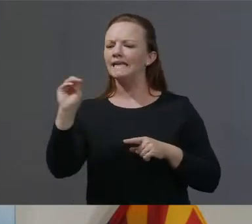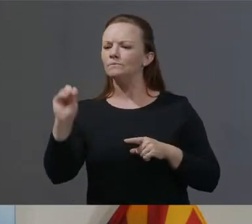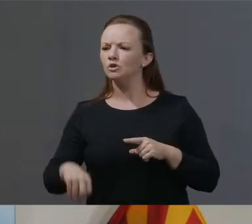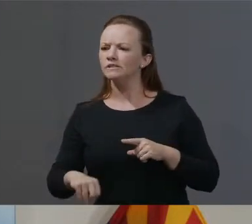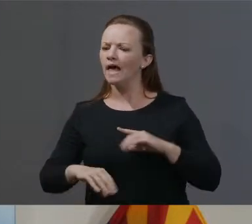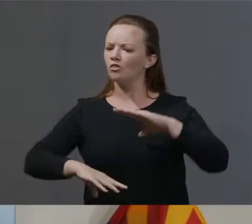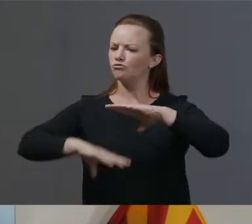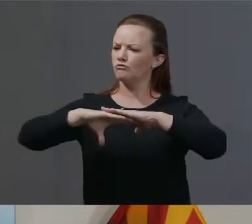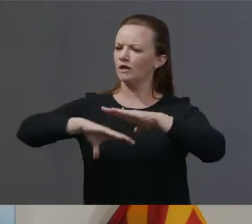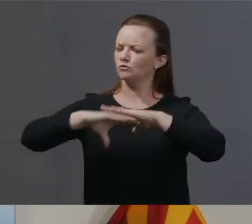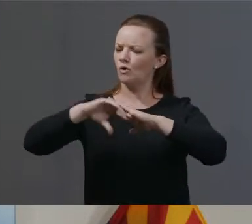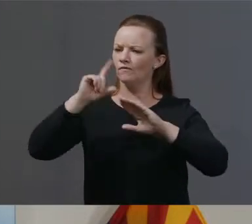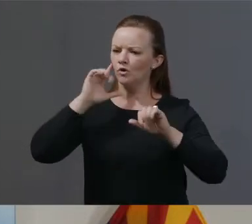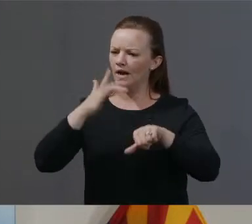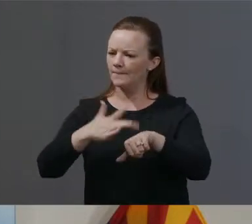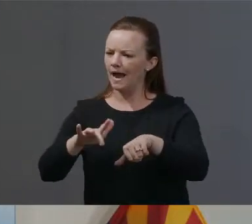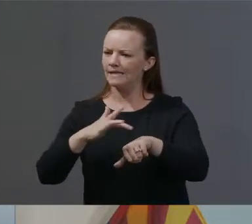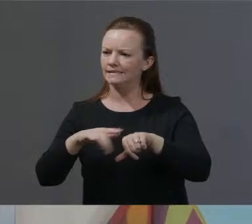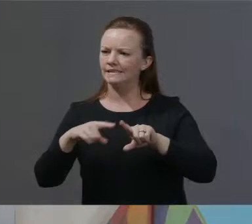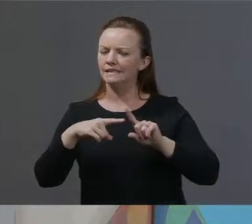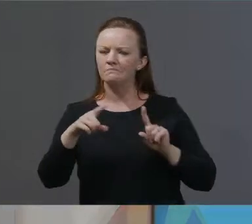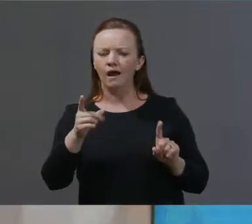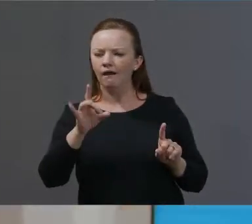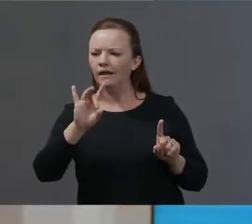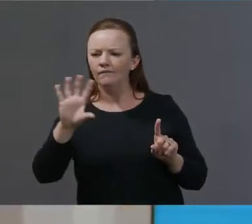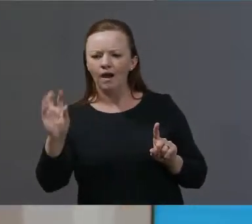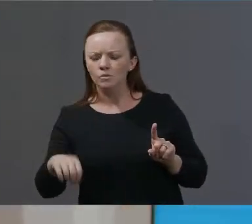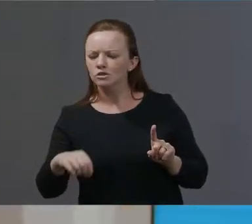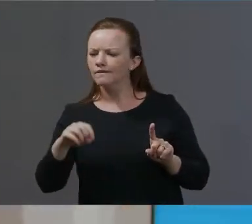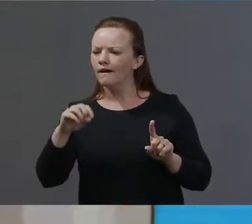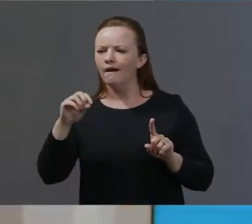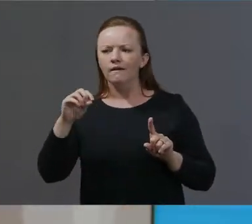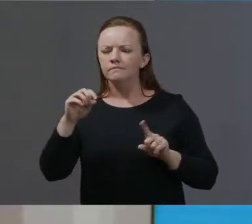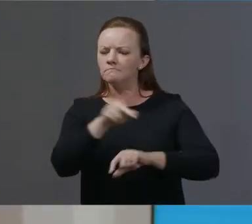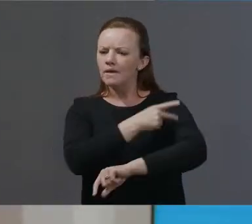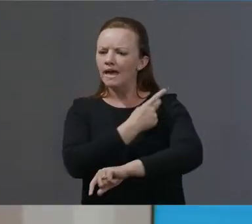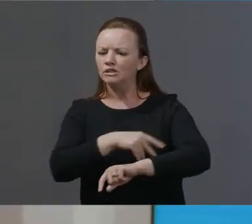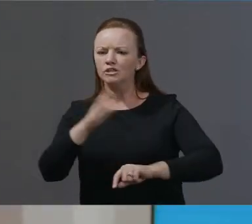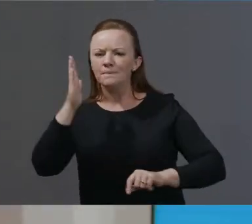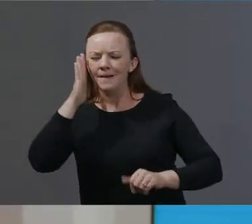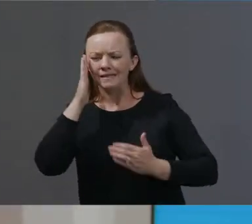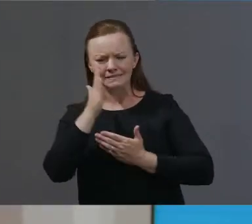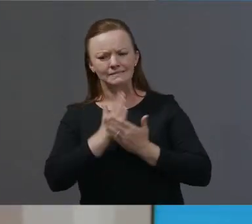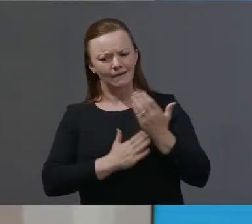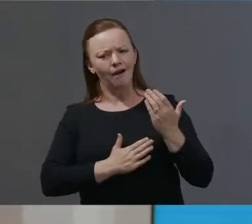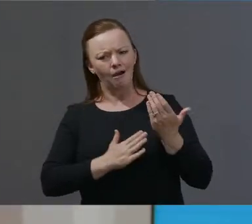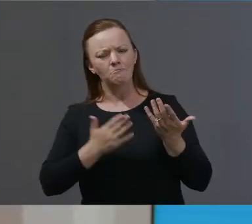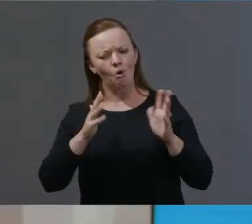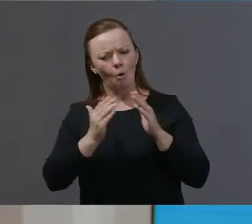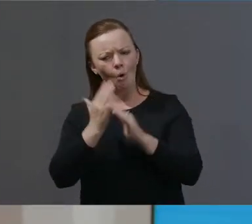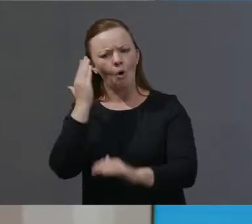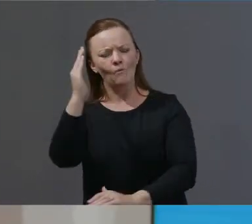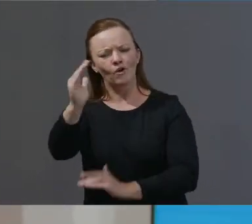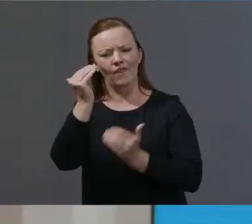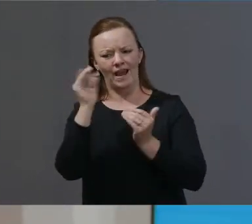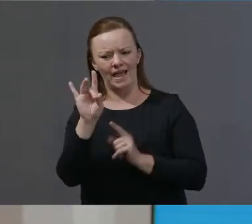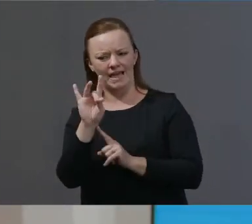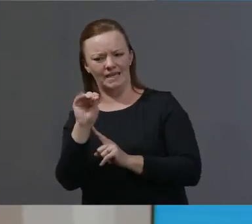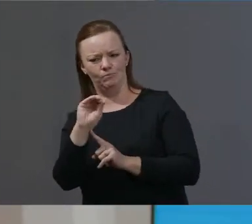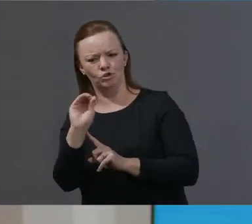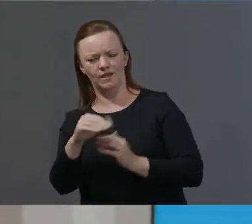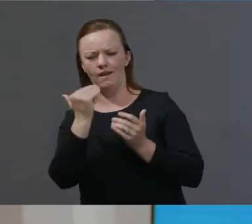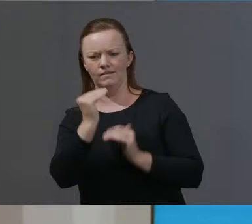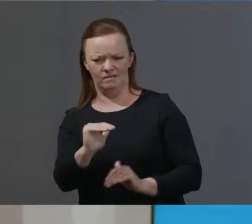today statewide, 85% for patient beds. Surely some hospitals are going over the limit. Have you retracted